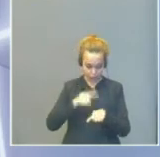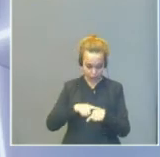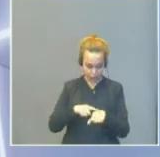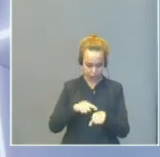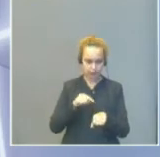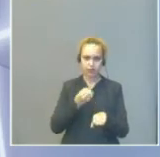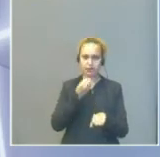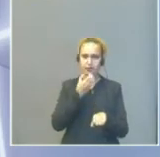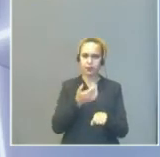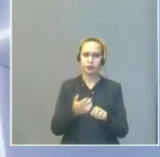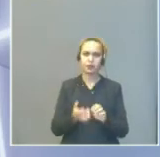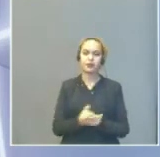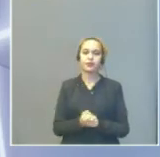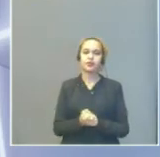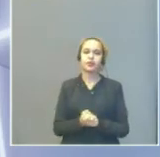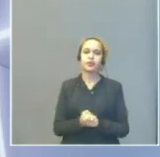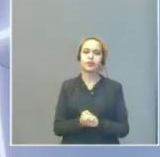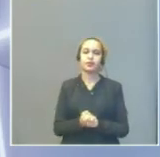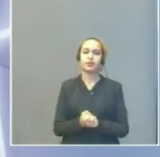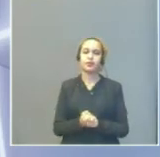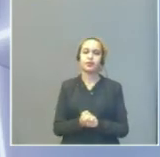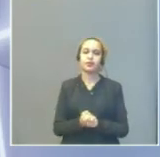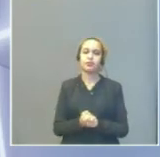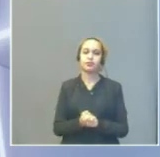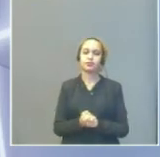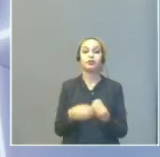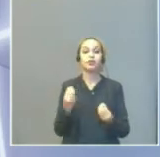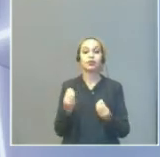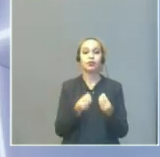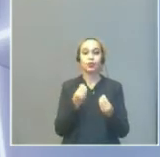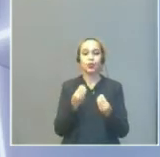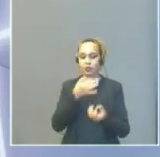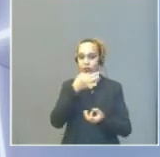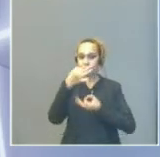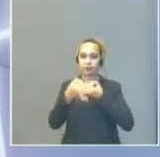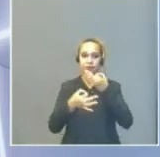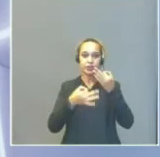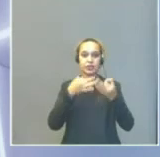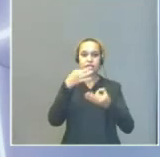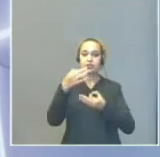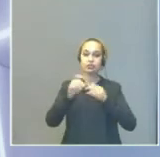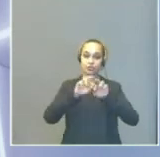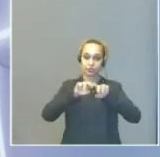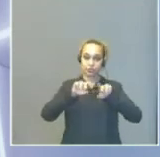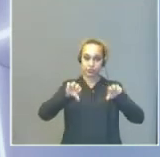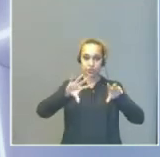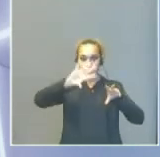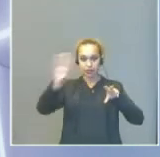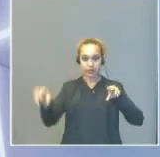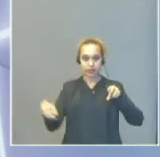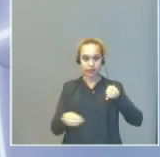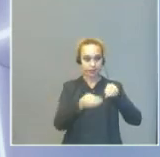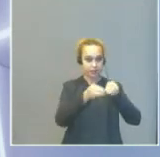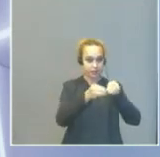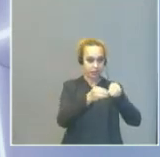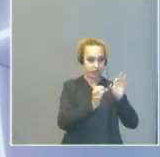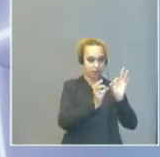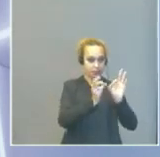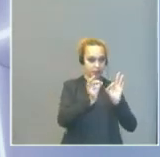to integrate different and opposite views in the construction of these futures. Beautiful question.